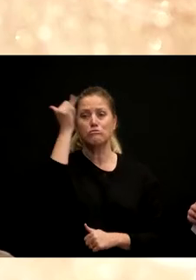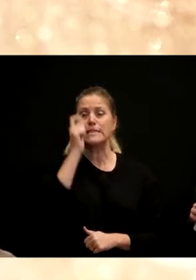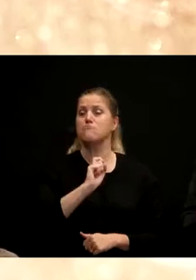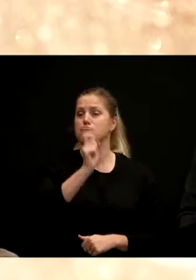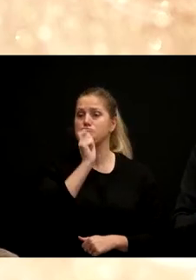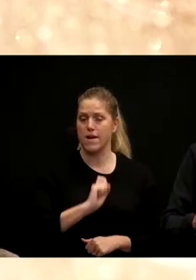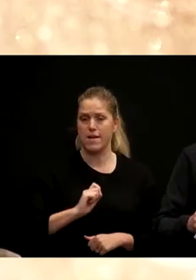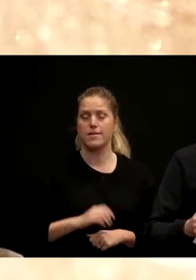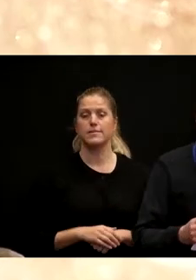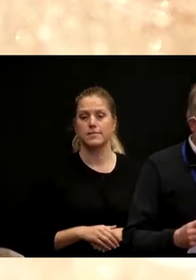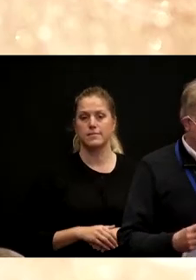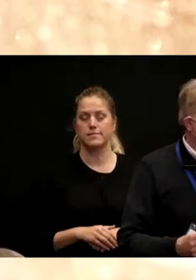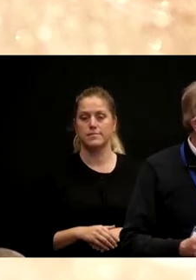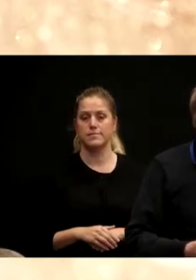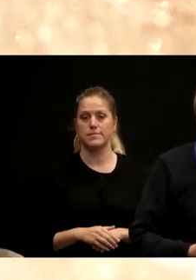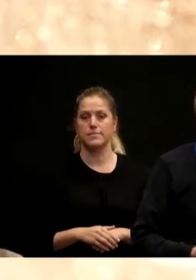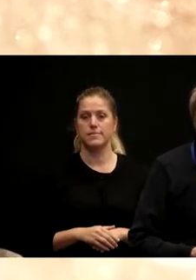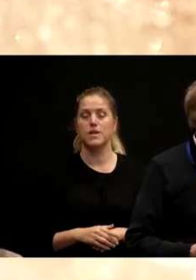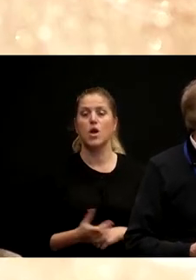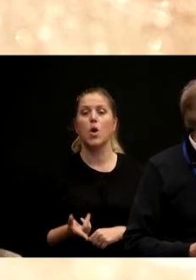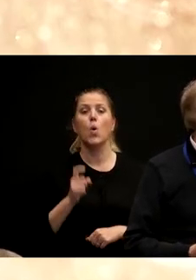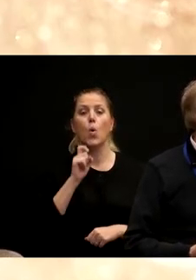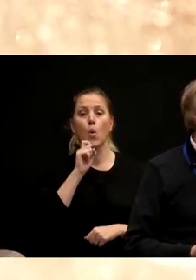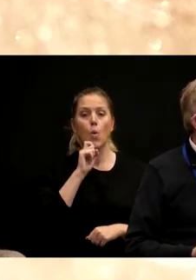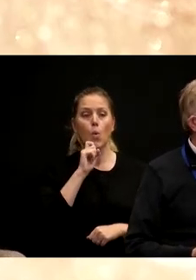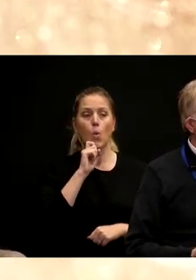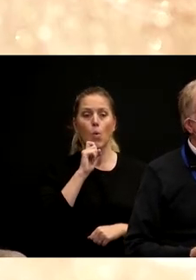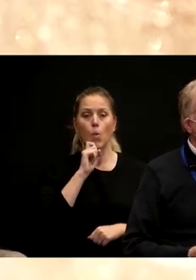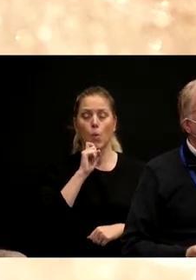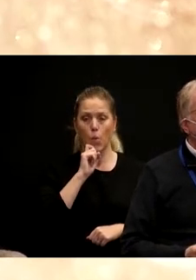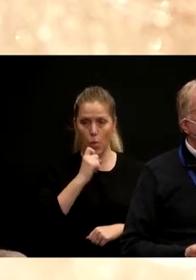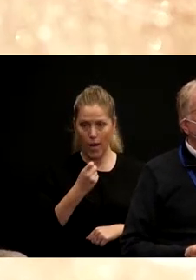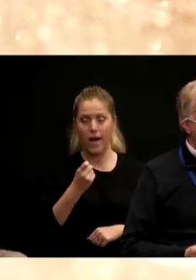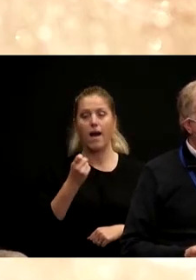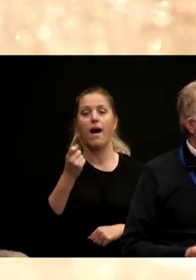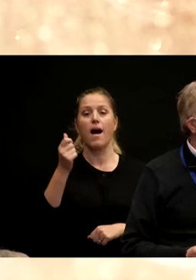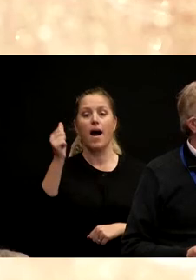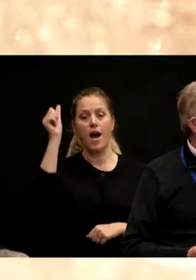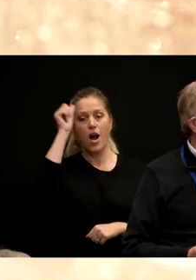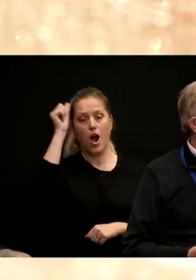their ballot papers by receiving their ballots